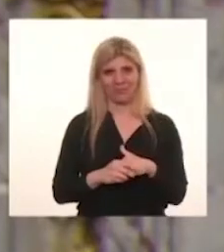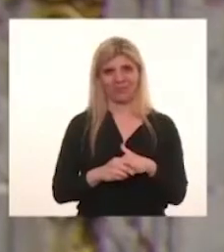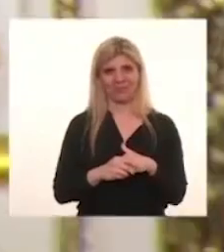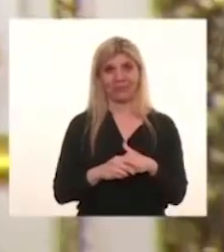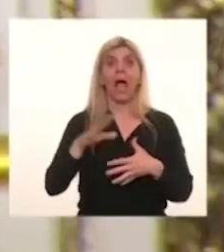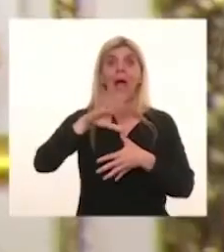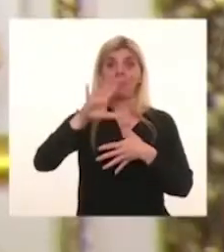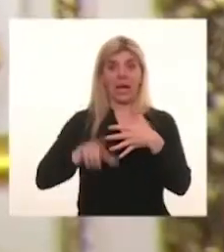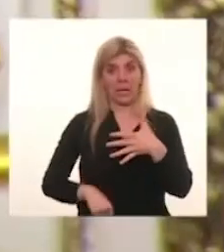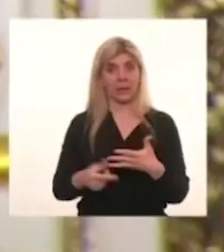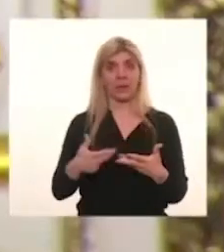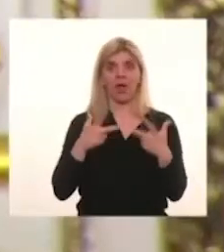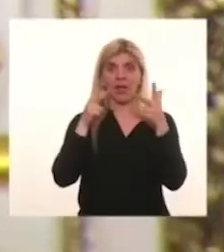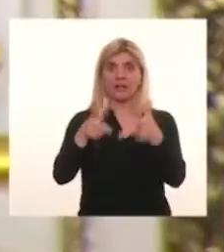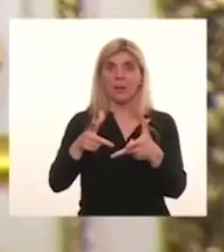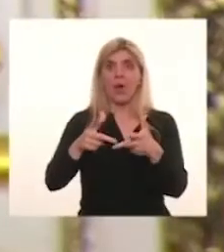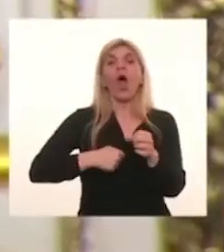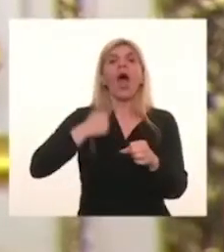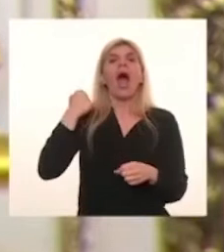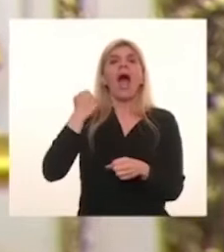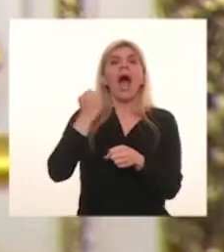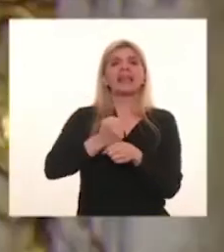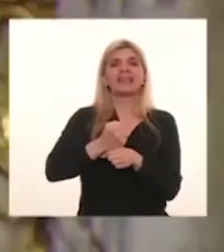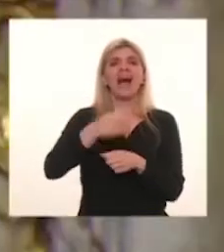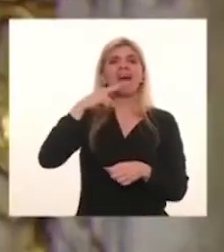Compartimos el informe de la Organización Mundial de la Salud